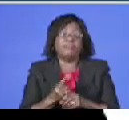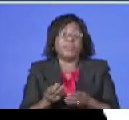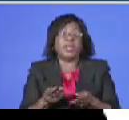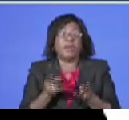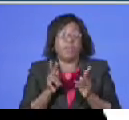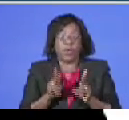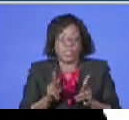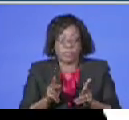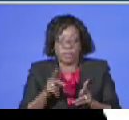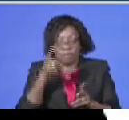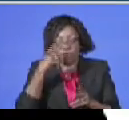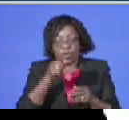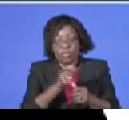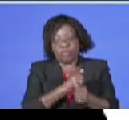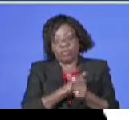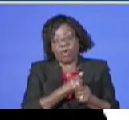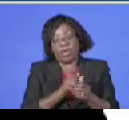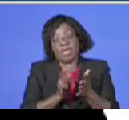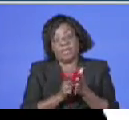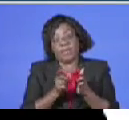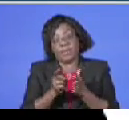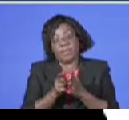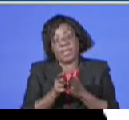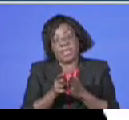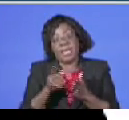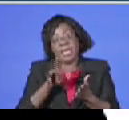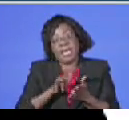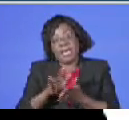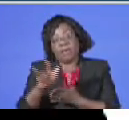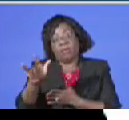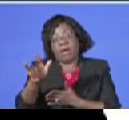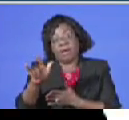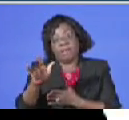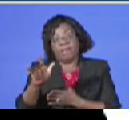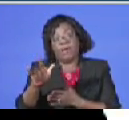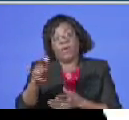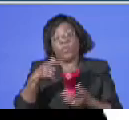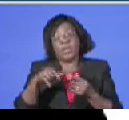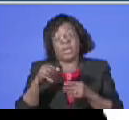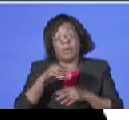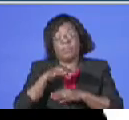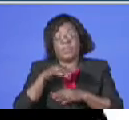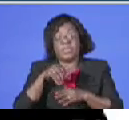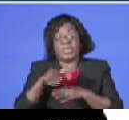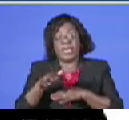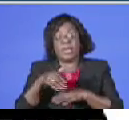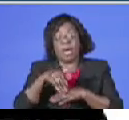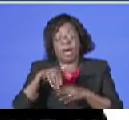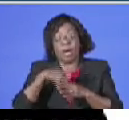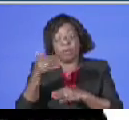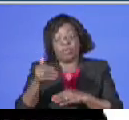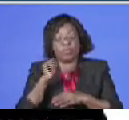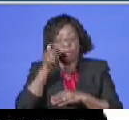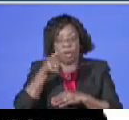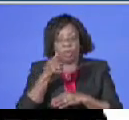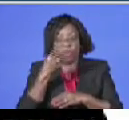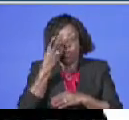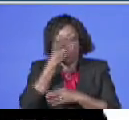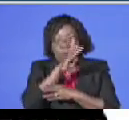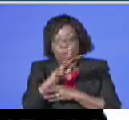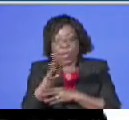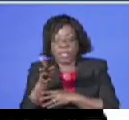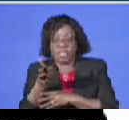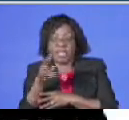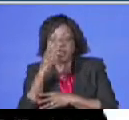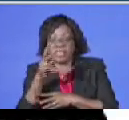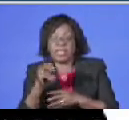today. An aircraft is standing by tomorrow and will fly into the area if necessary to see whether or not any